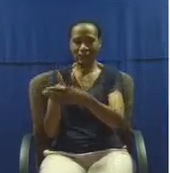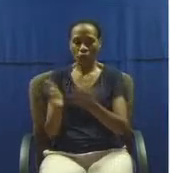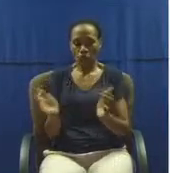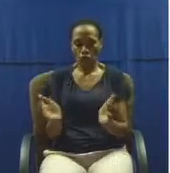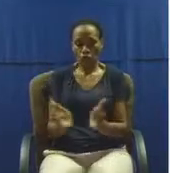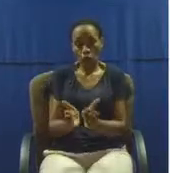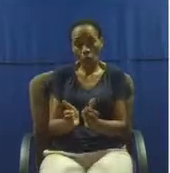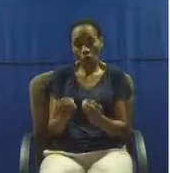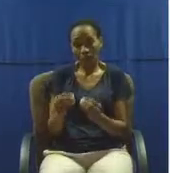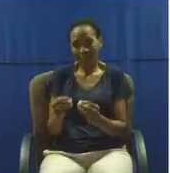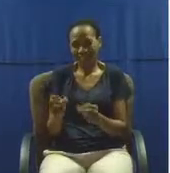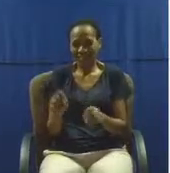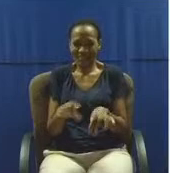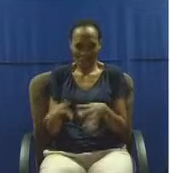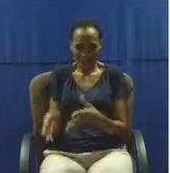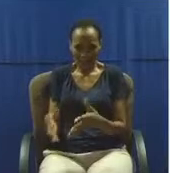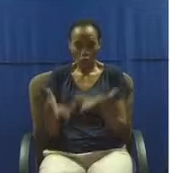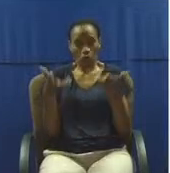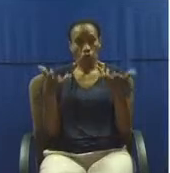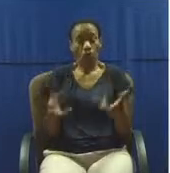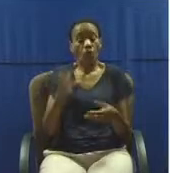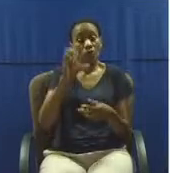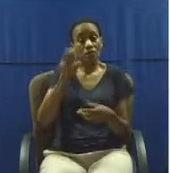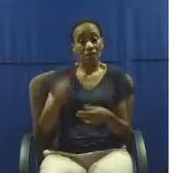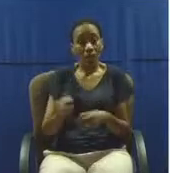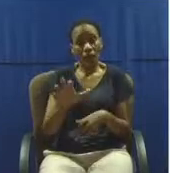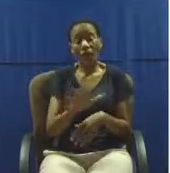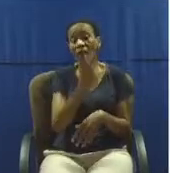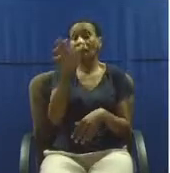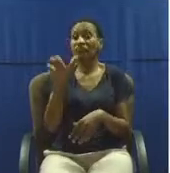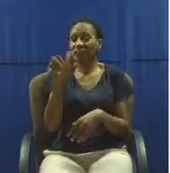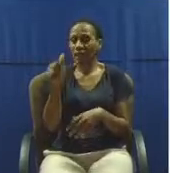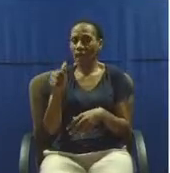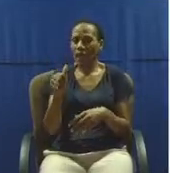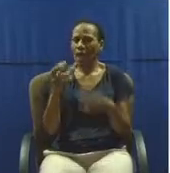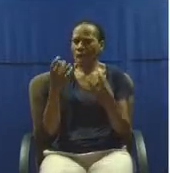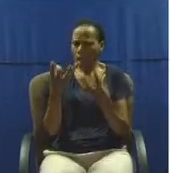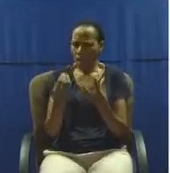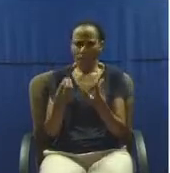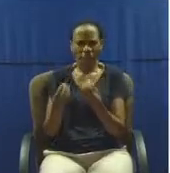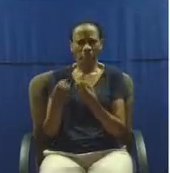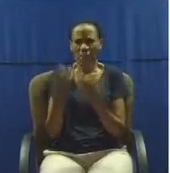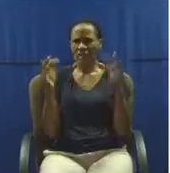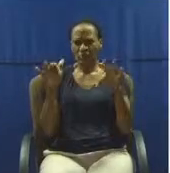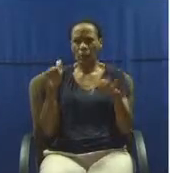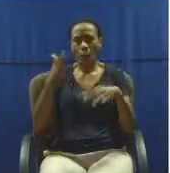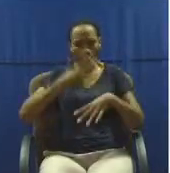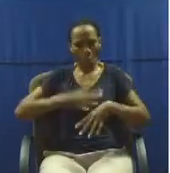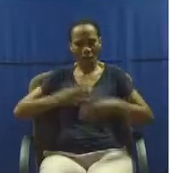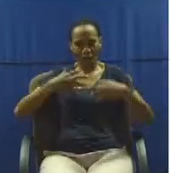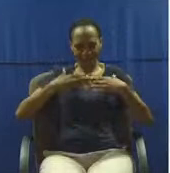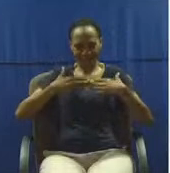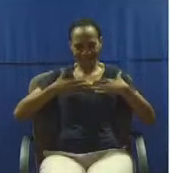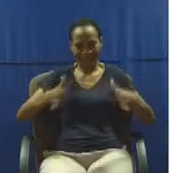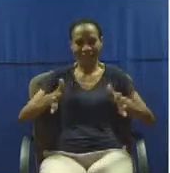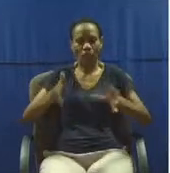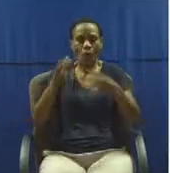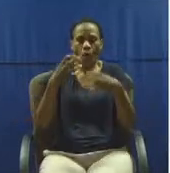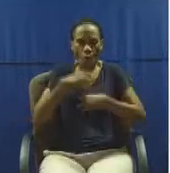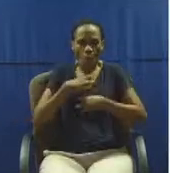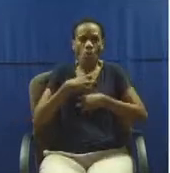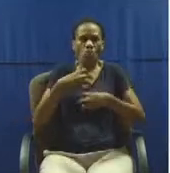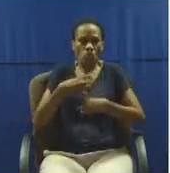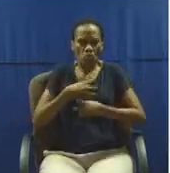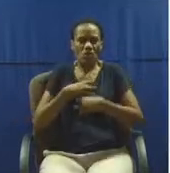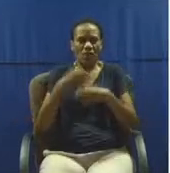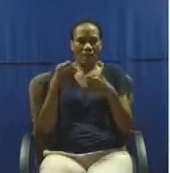businesses. South Africa does not lack an entrepreneurial spirit. Entrepreneurship is abundant